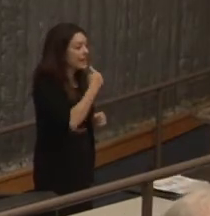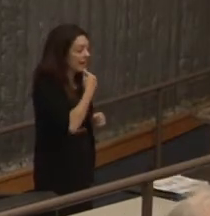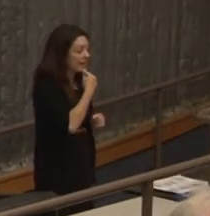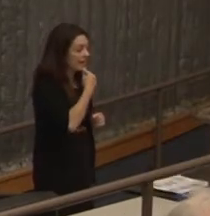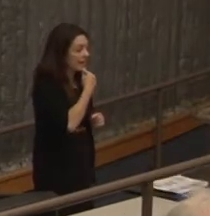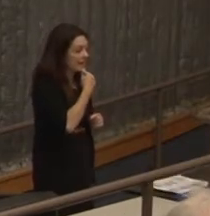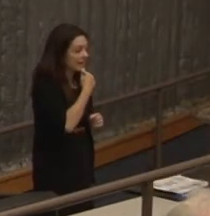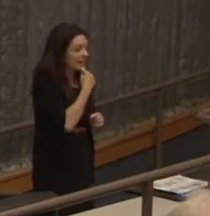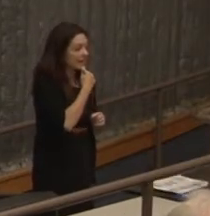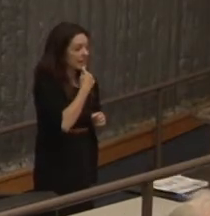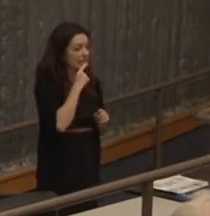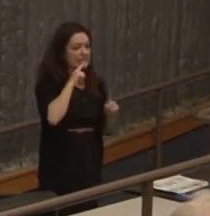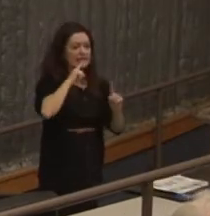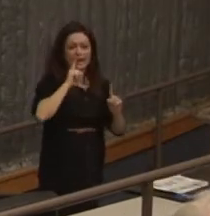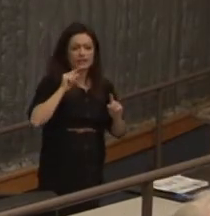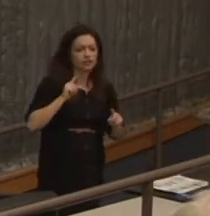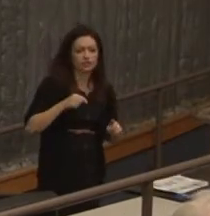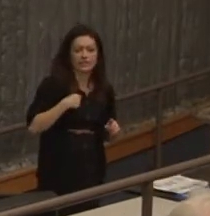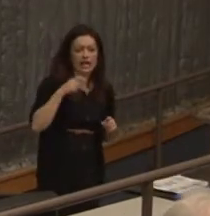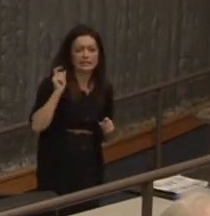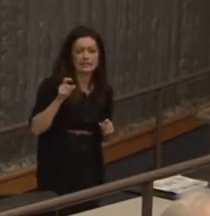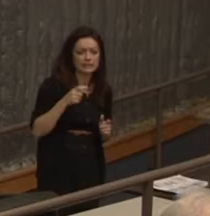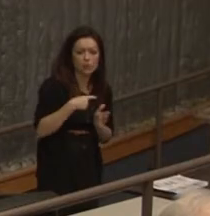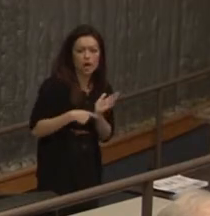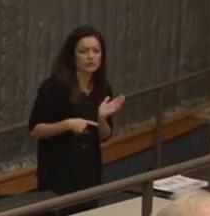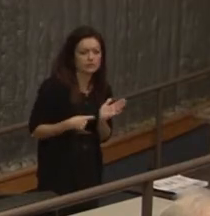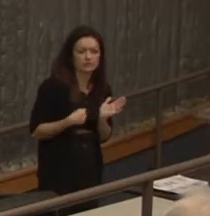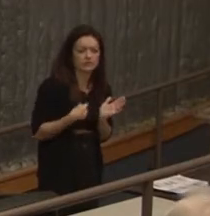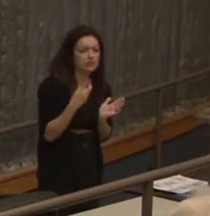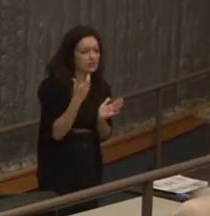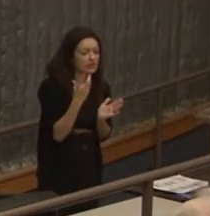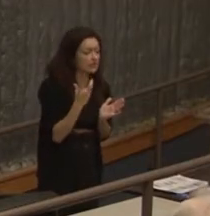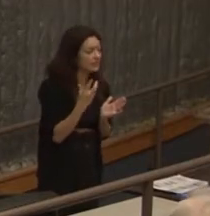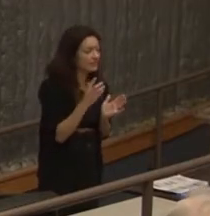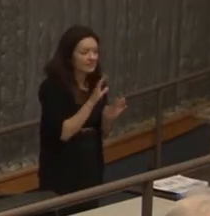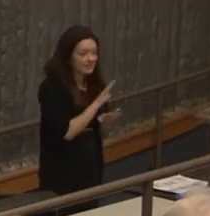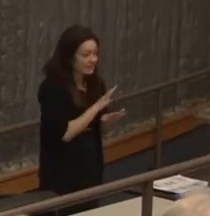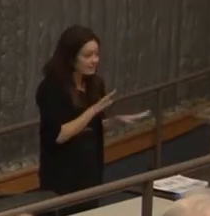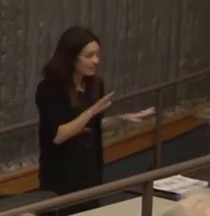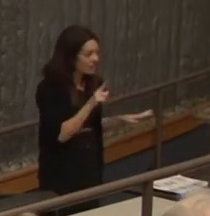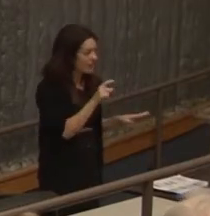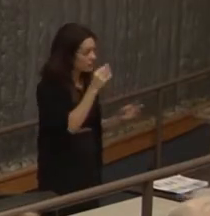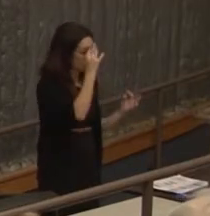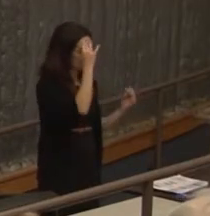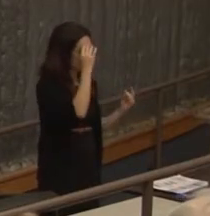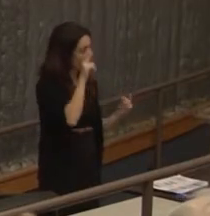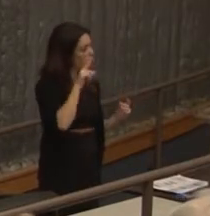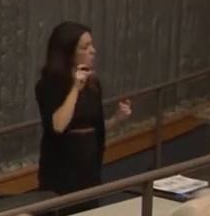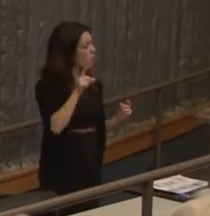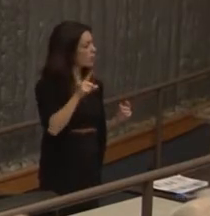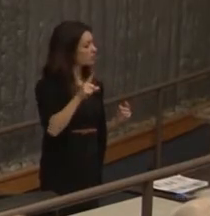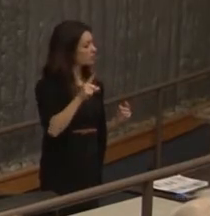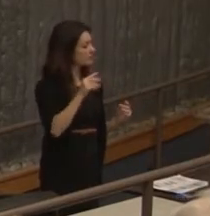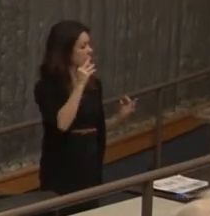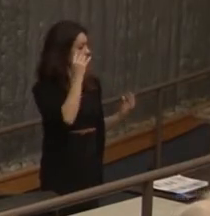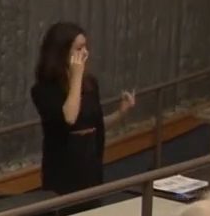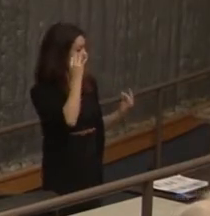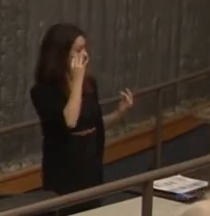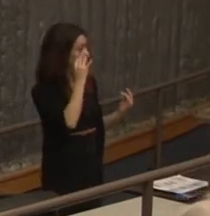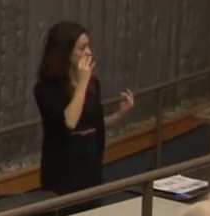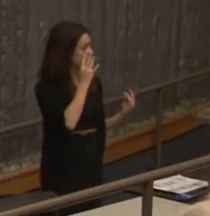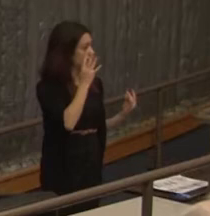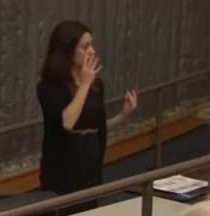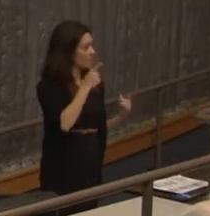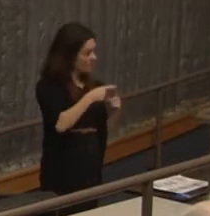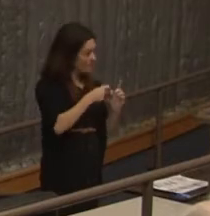what answers are these paintings giving us. You have to say what questions are these paintings asking us.